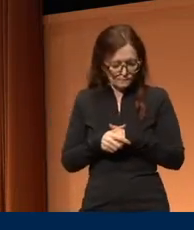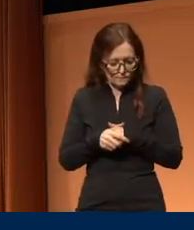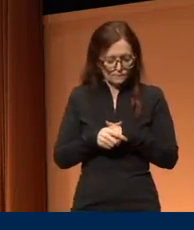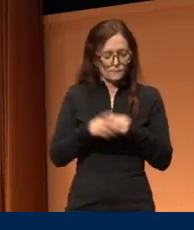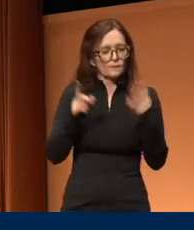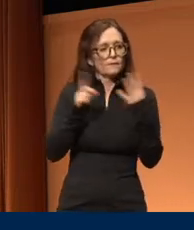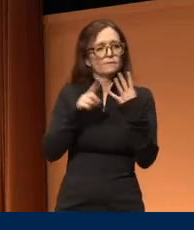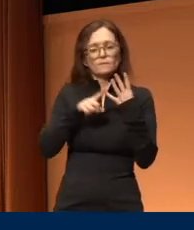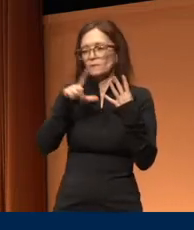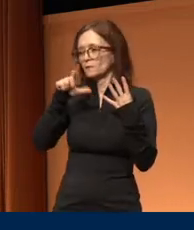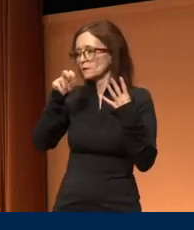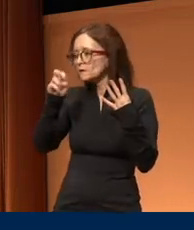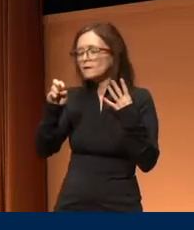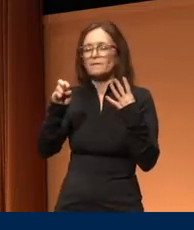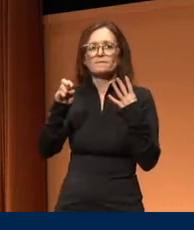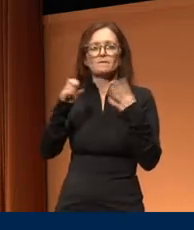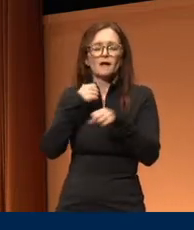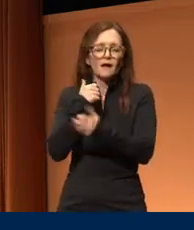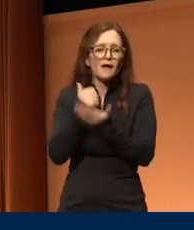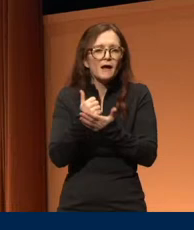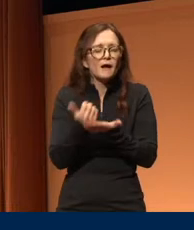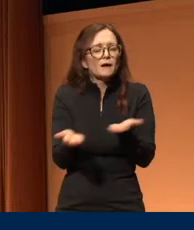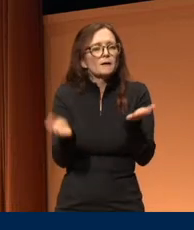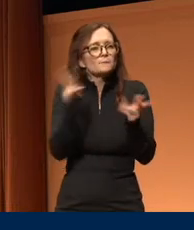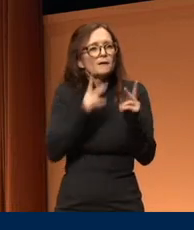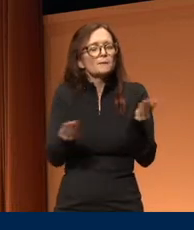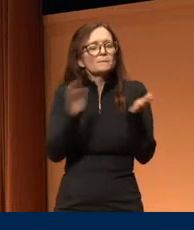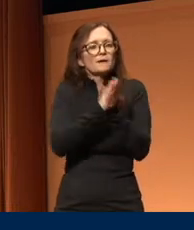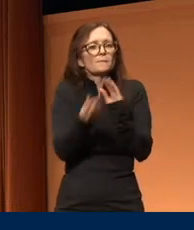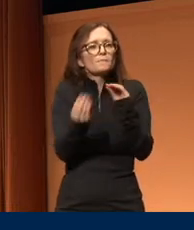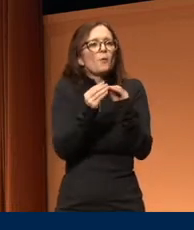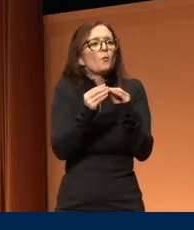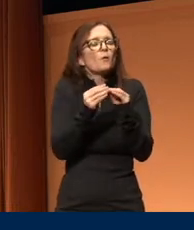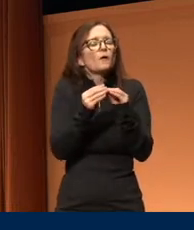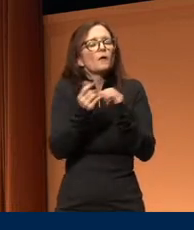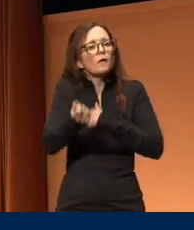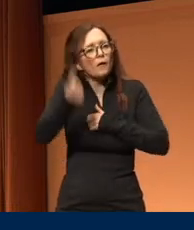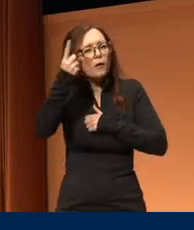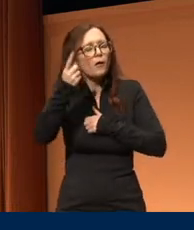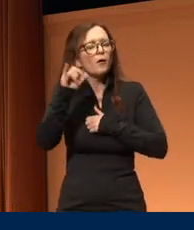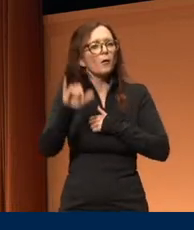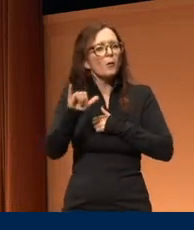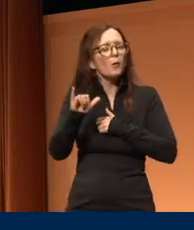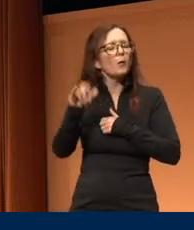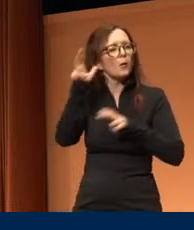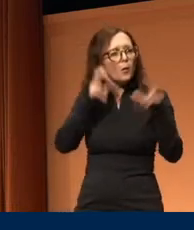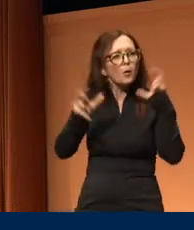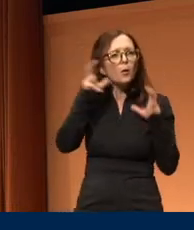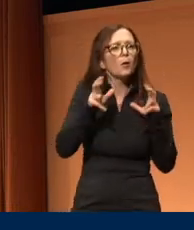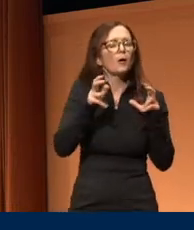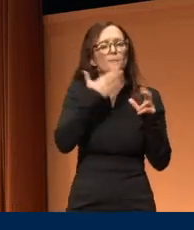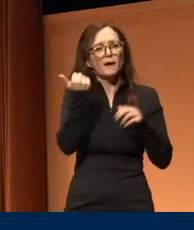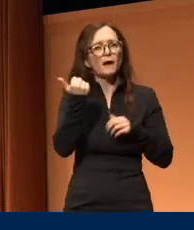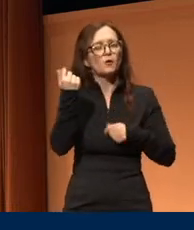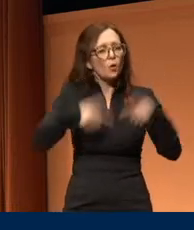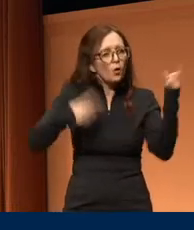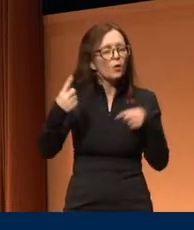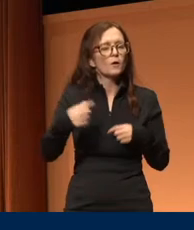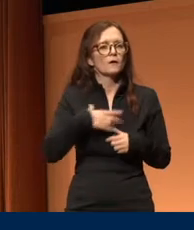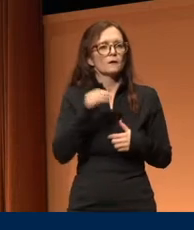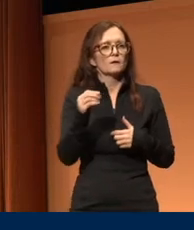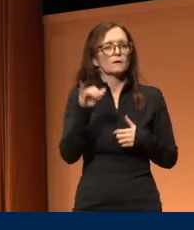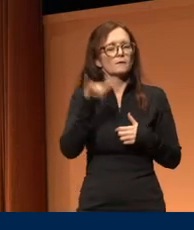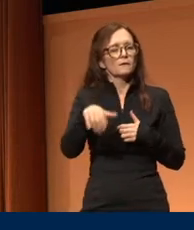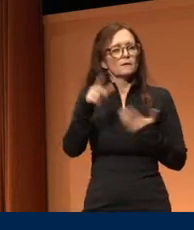Fourth, love makes people more receptive to the forceless force of the better argument. I have written at length about the